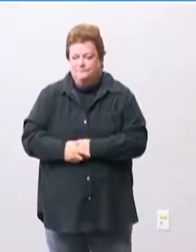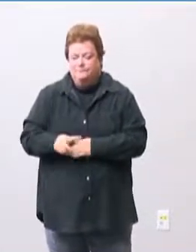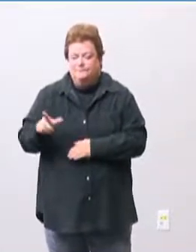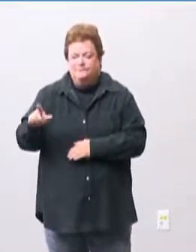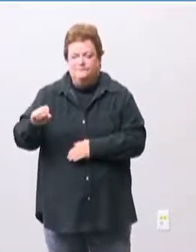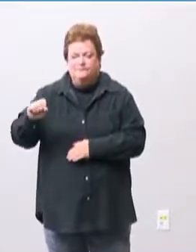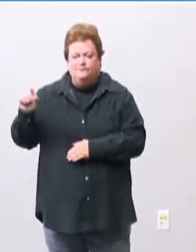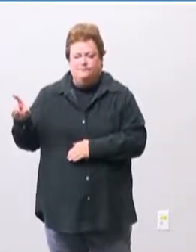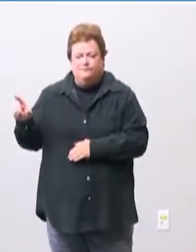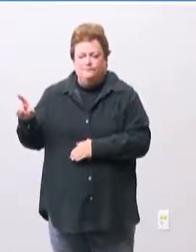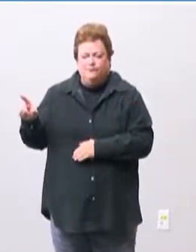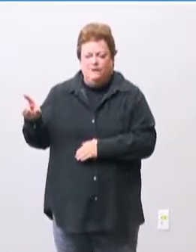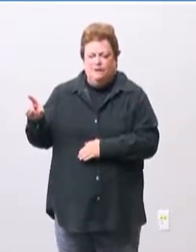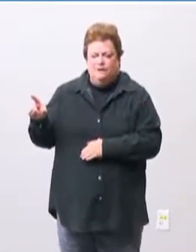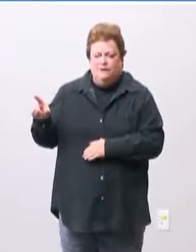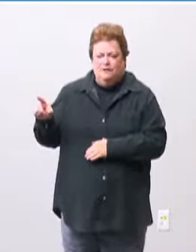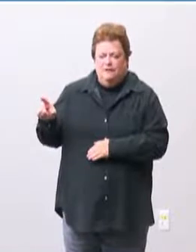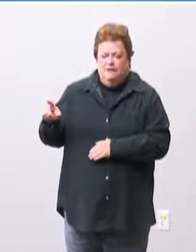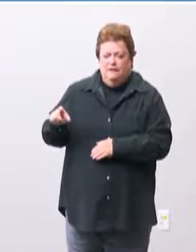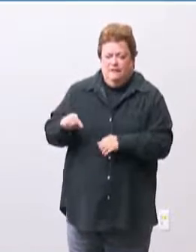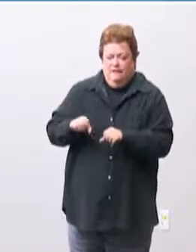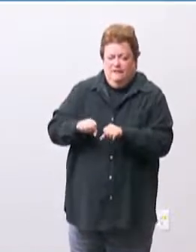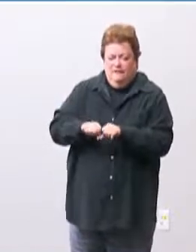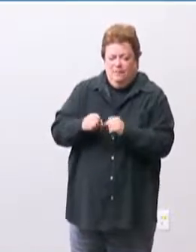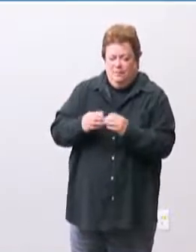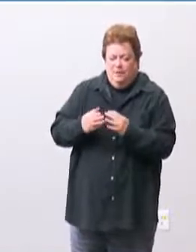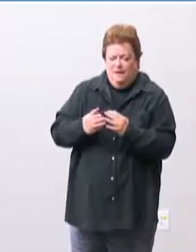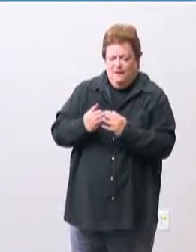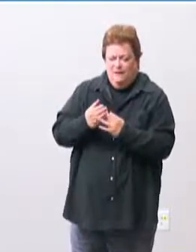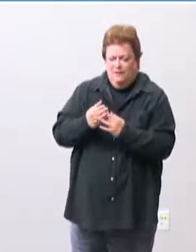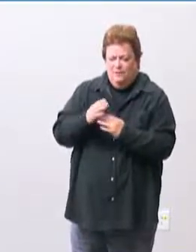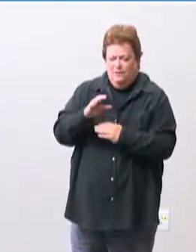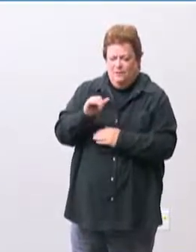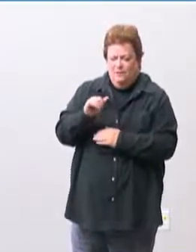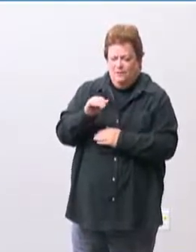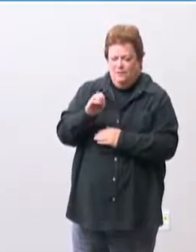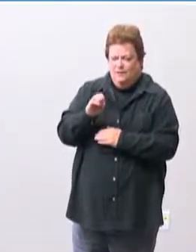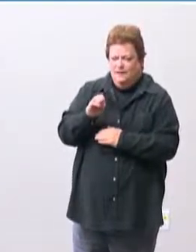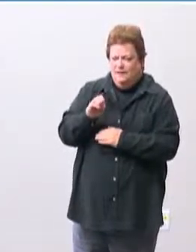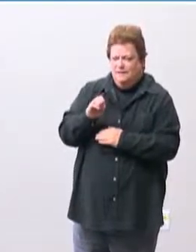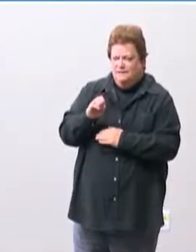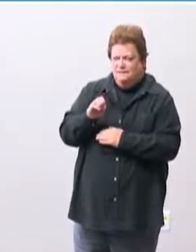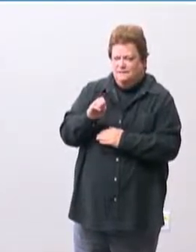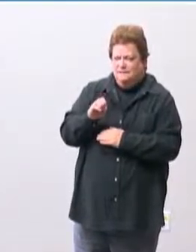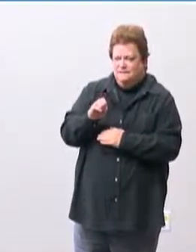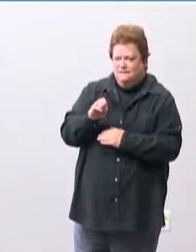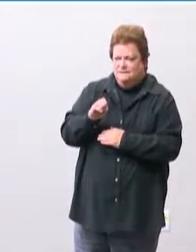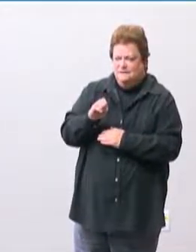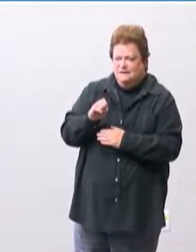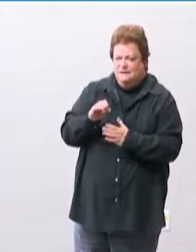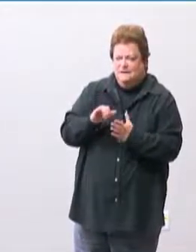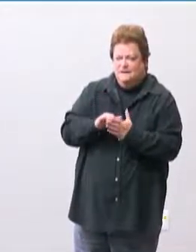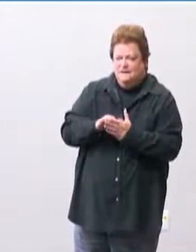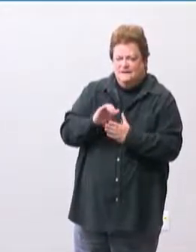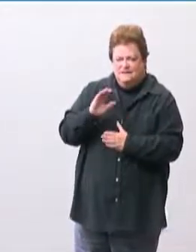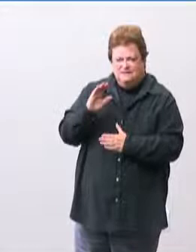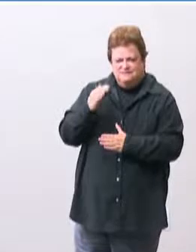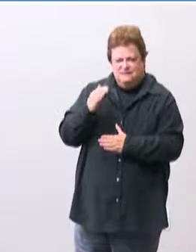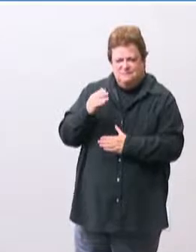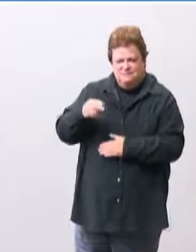And the breakthrough case number that you provided, that's seems fairly